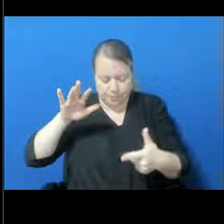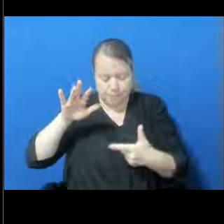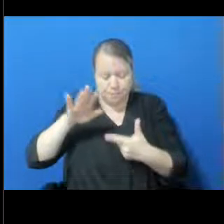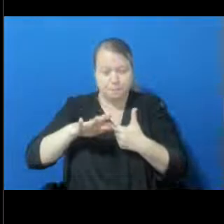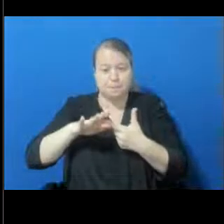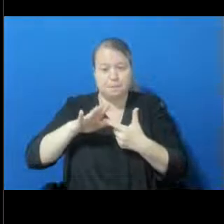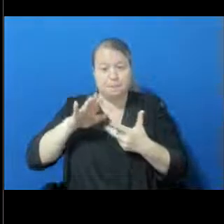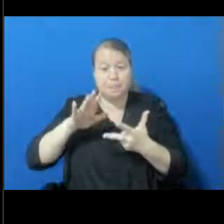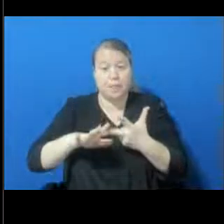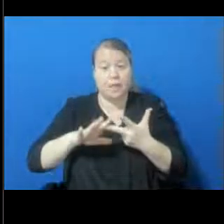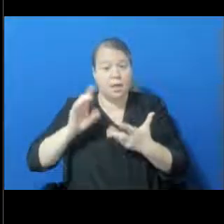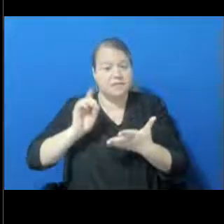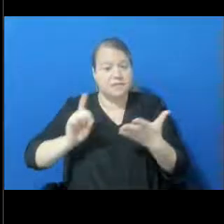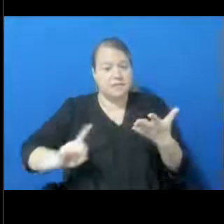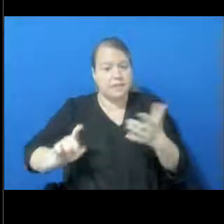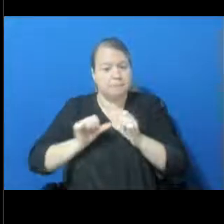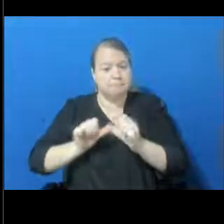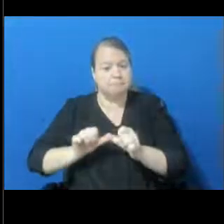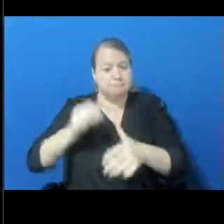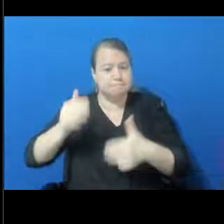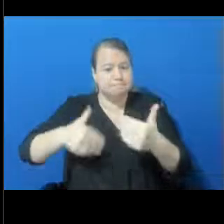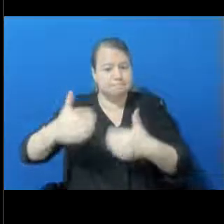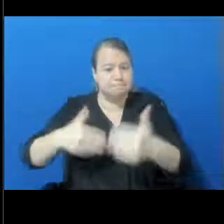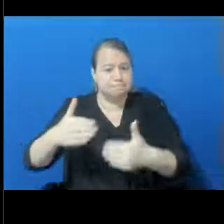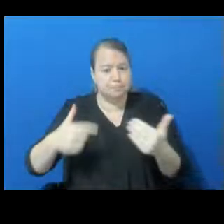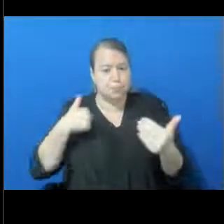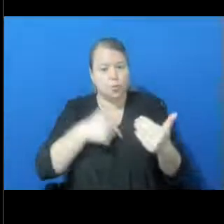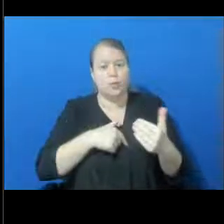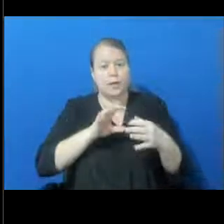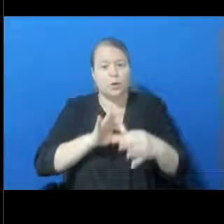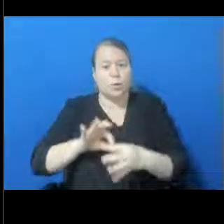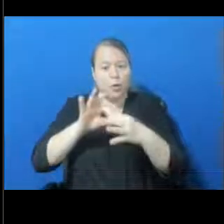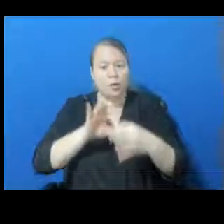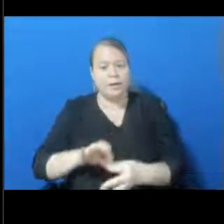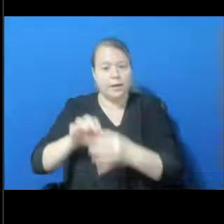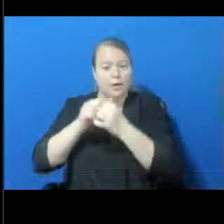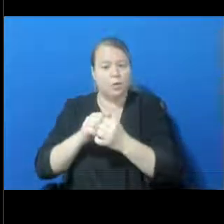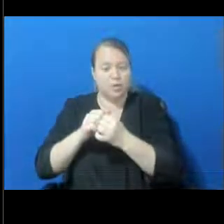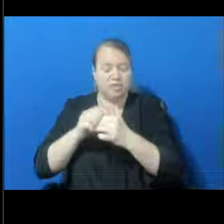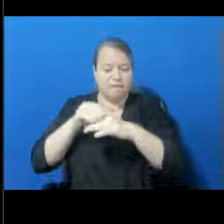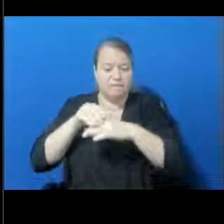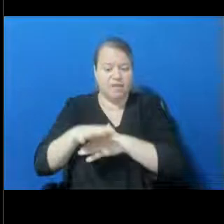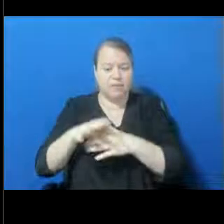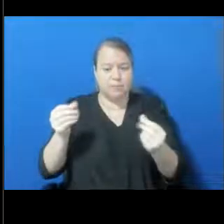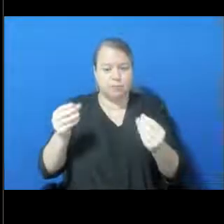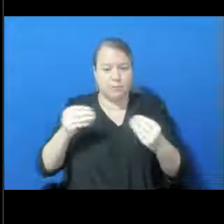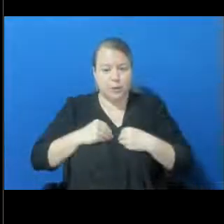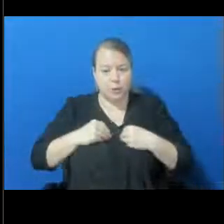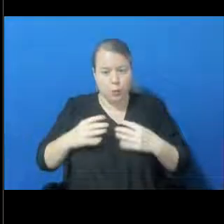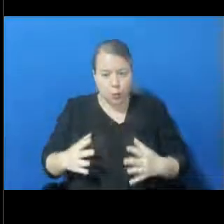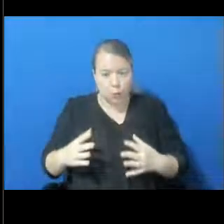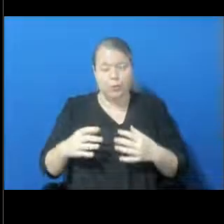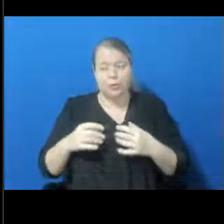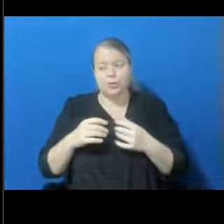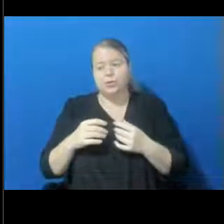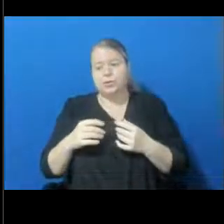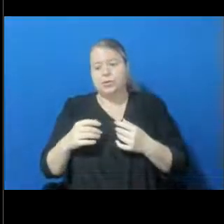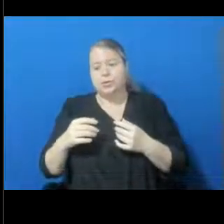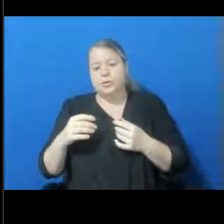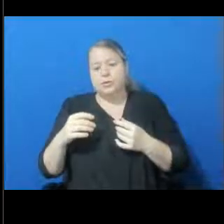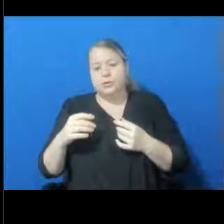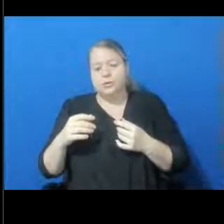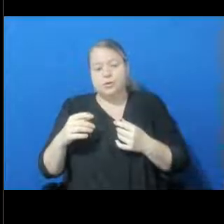As the design progressed, we coordinated with the affected property owners.